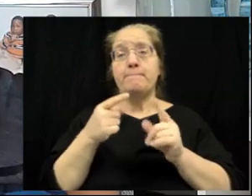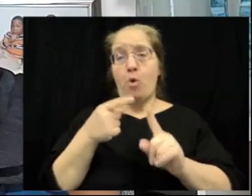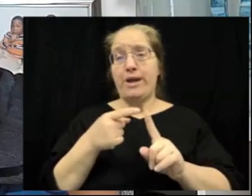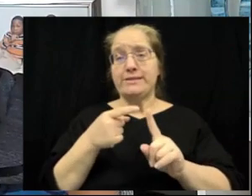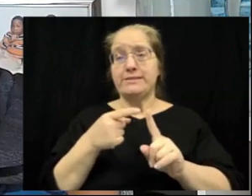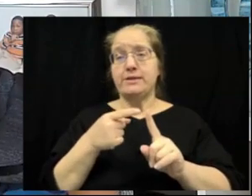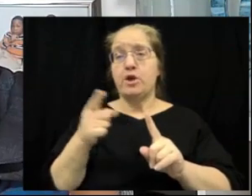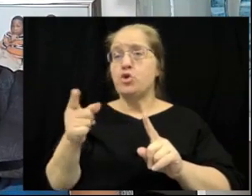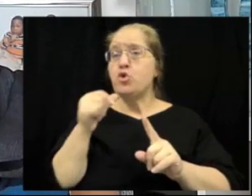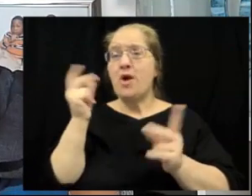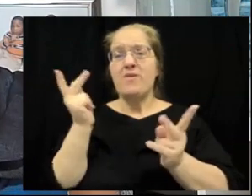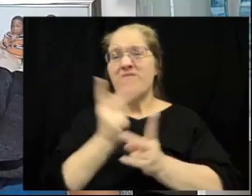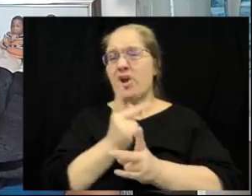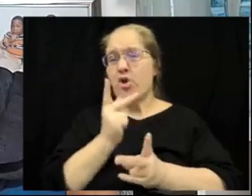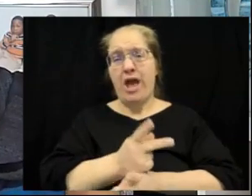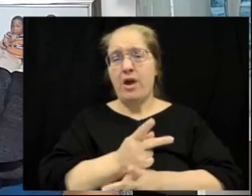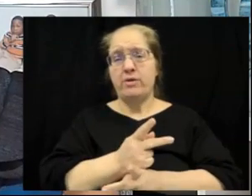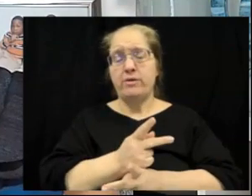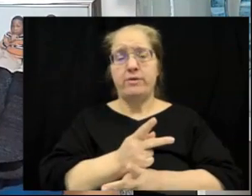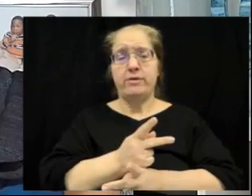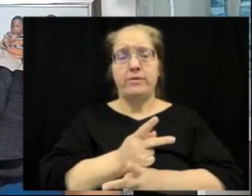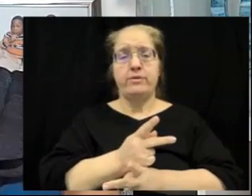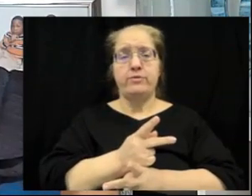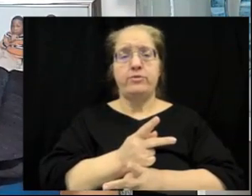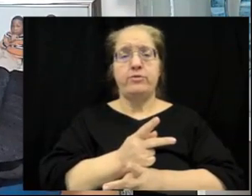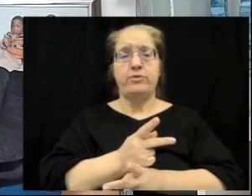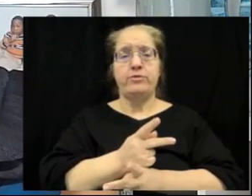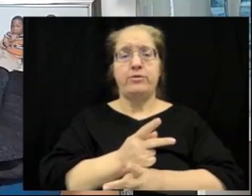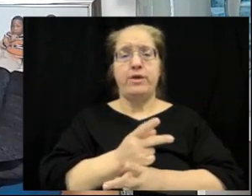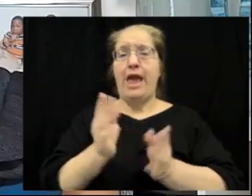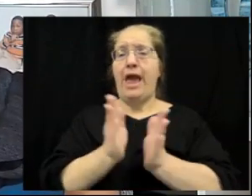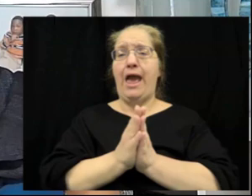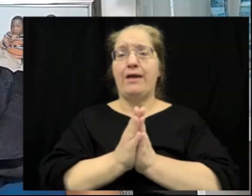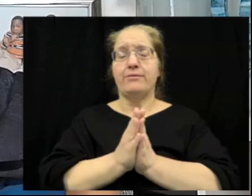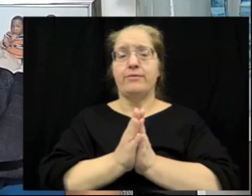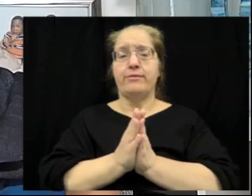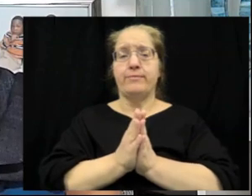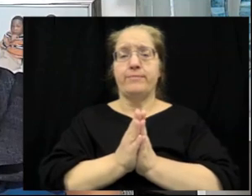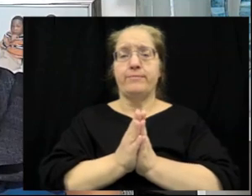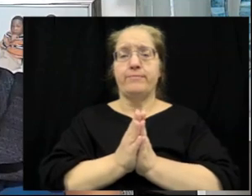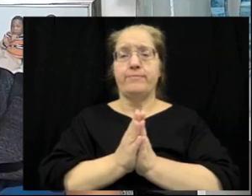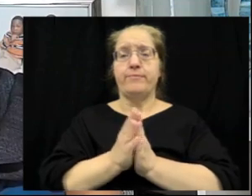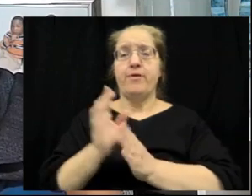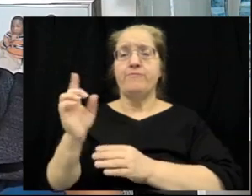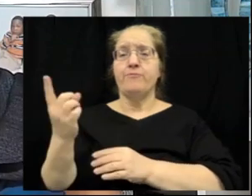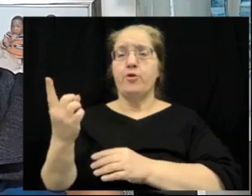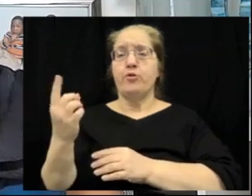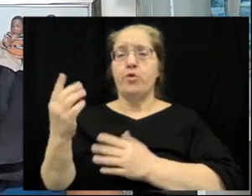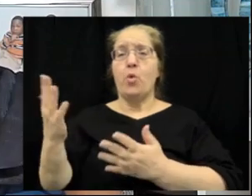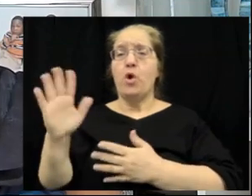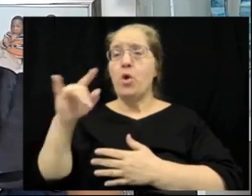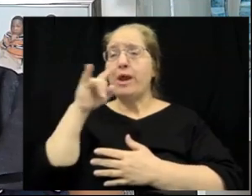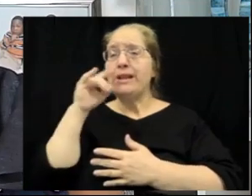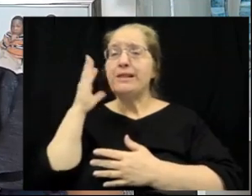figure things out. Just go and find out. One is what your child is experiencing.